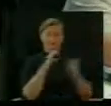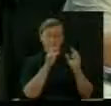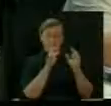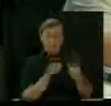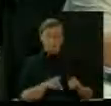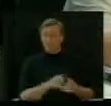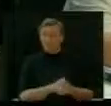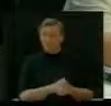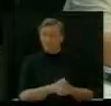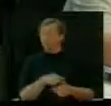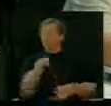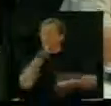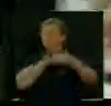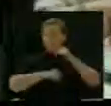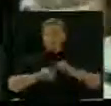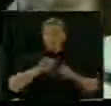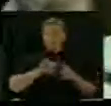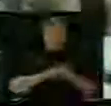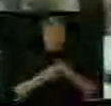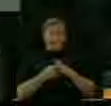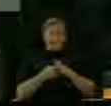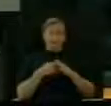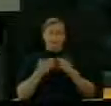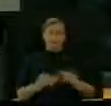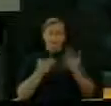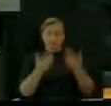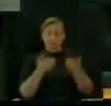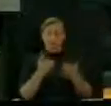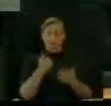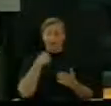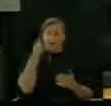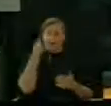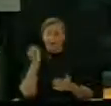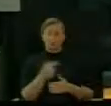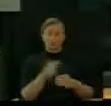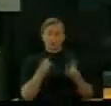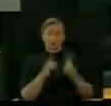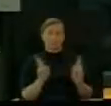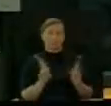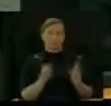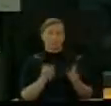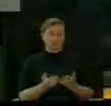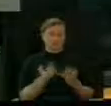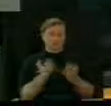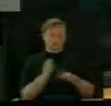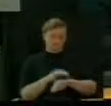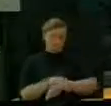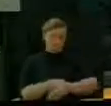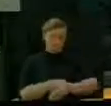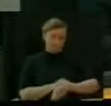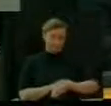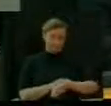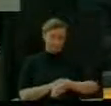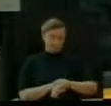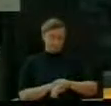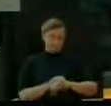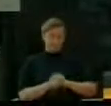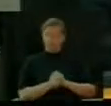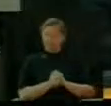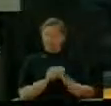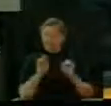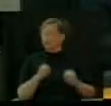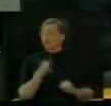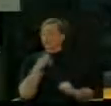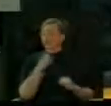the opportunity to do their work. Let's evaluate their work. Let's return to the original motion and pass it. All right, let's get ready to vote. I think we're all ready. Commissioner, we're